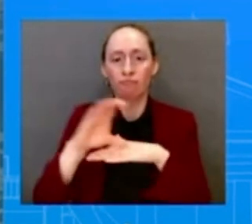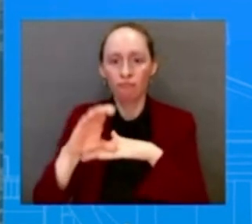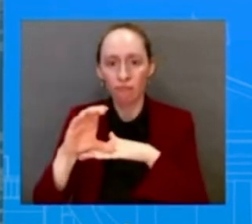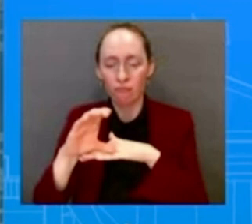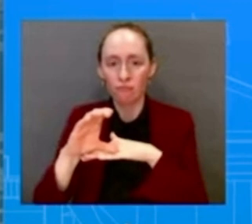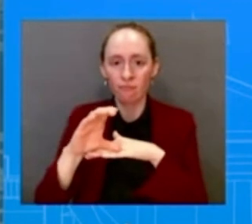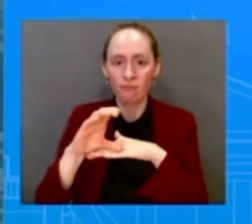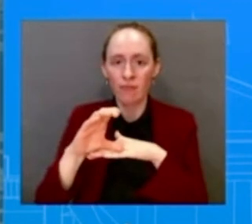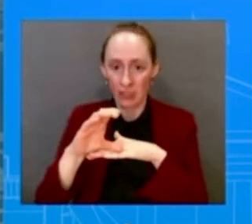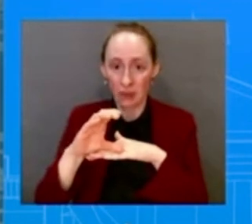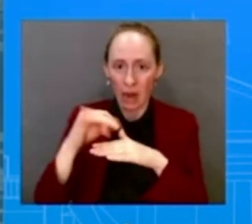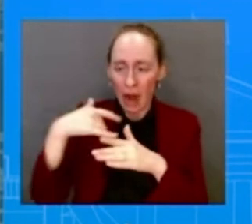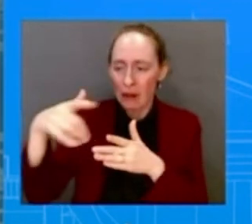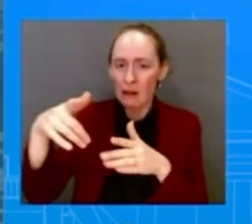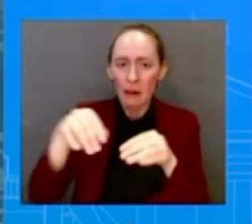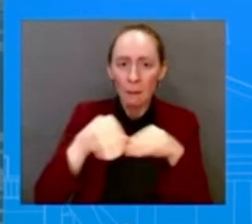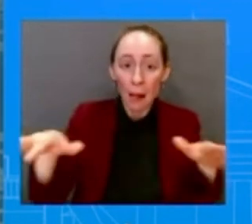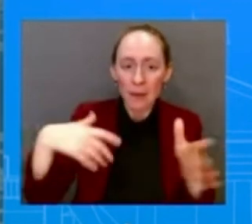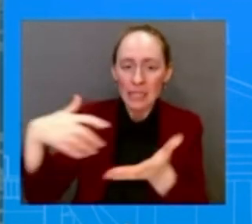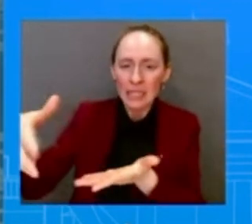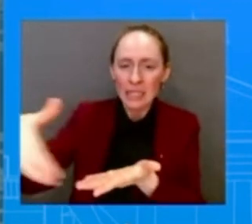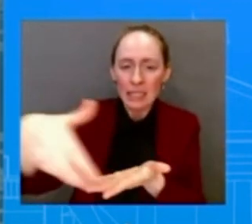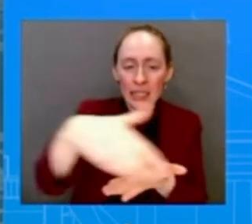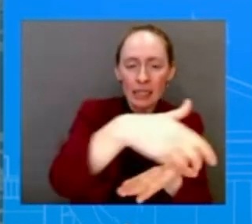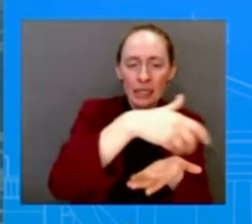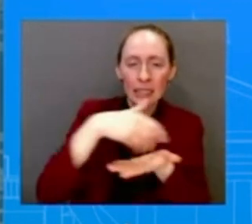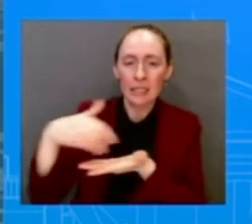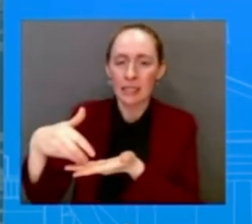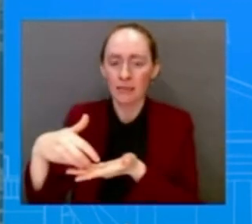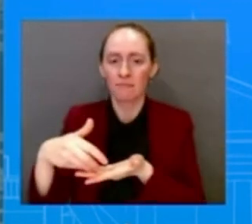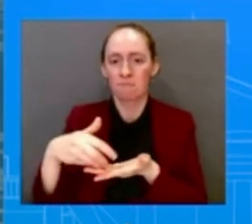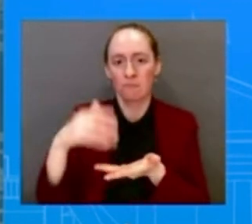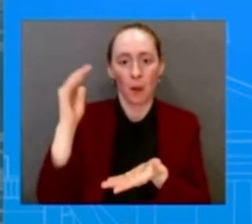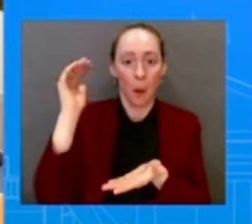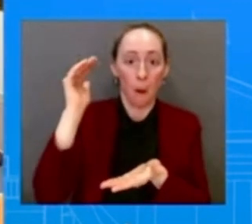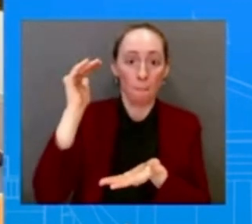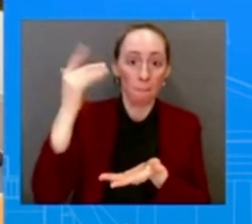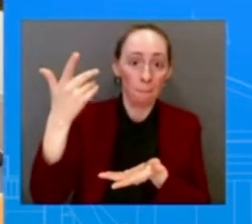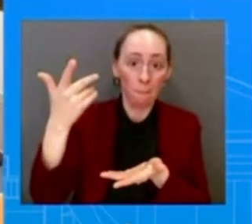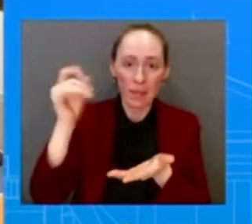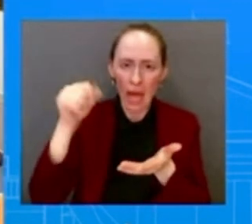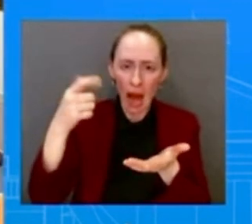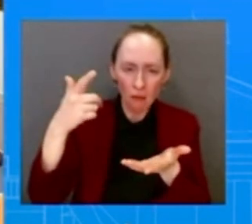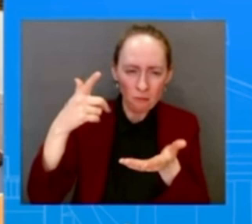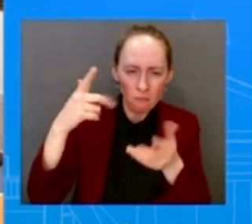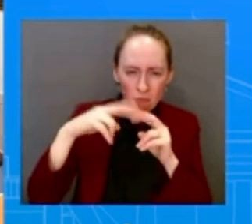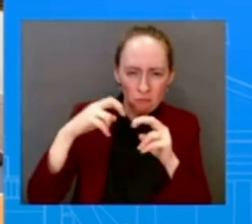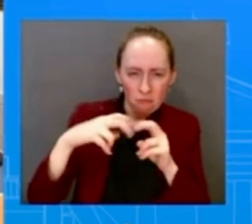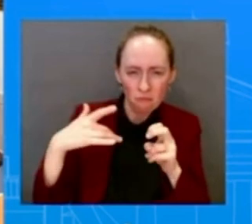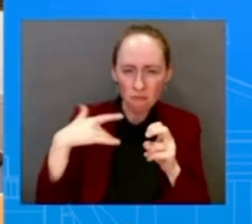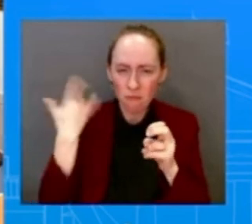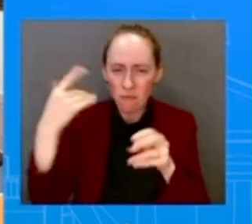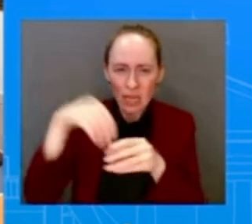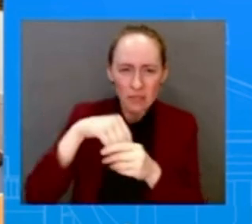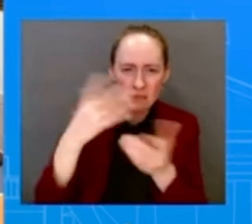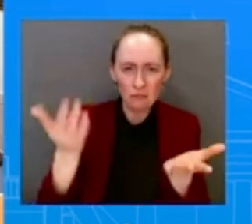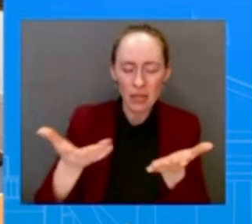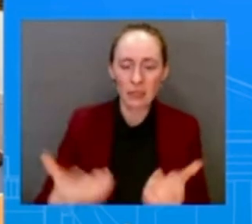and we're hopeful that it'll be successful, and then we can learn a little bit more about it. Was its appearance like the Chinese aircraft?